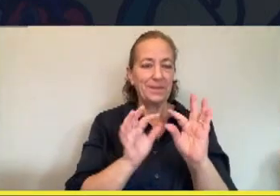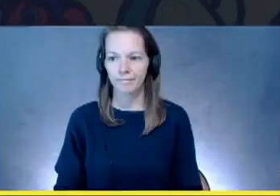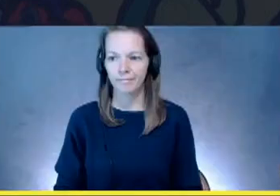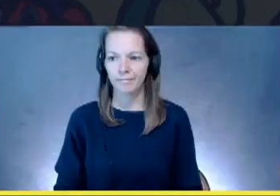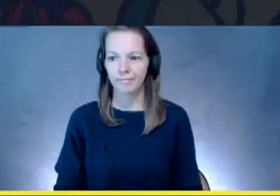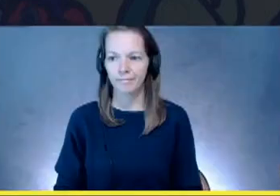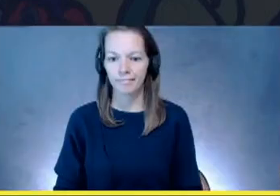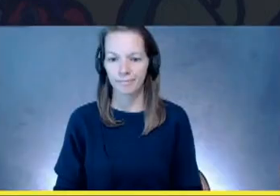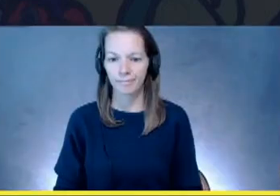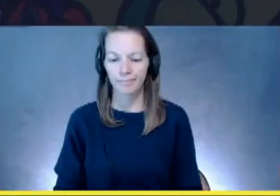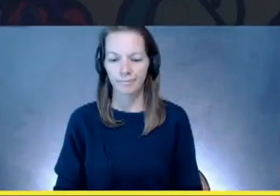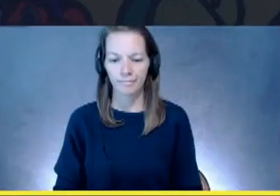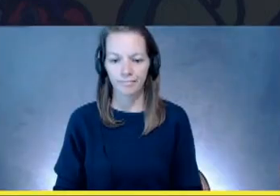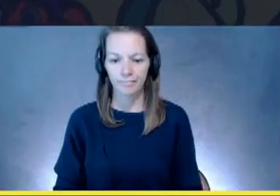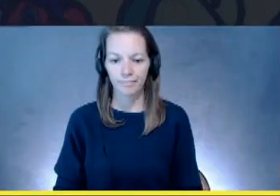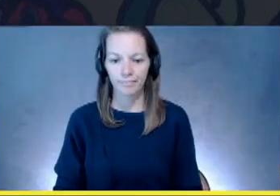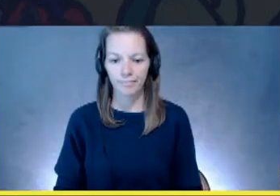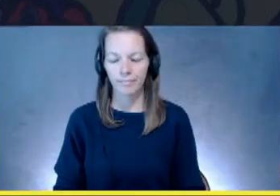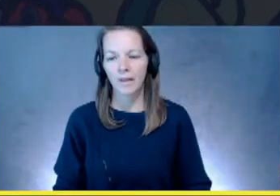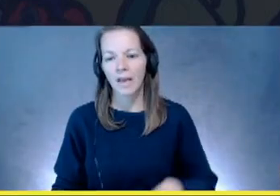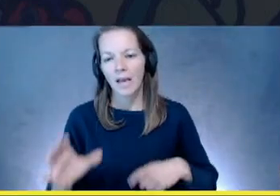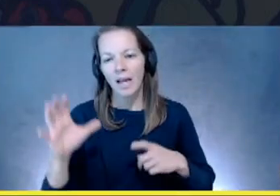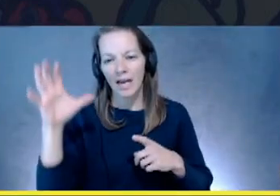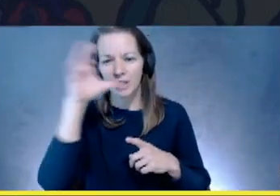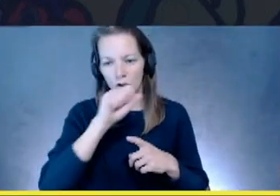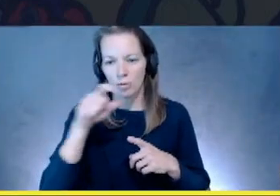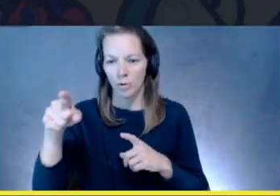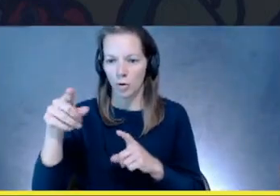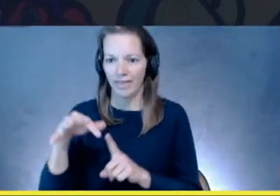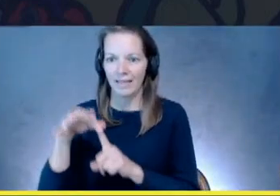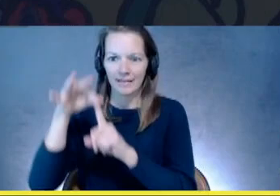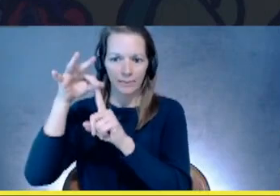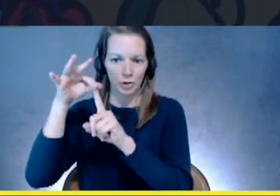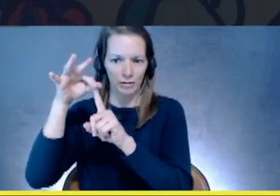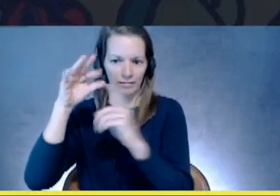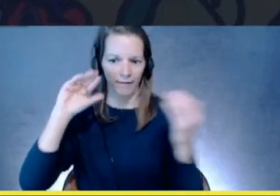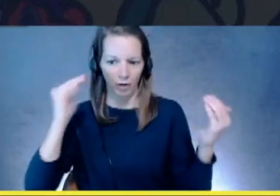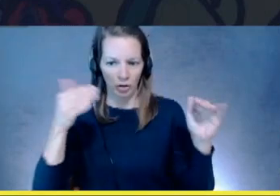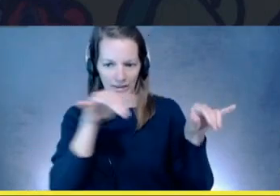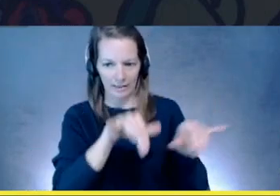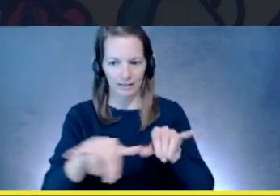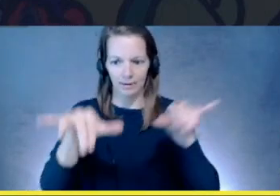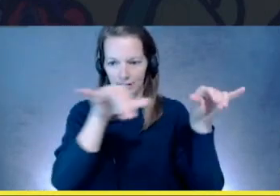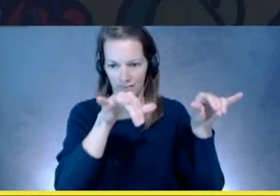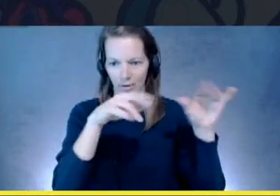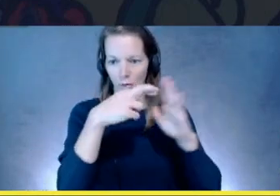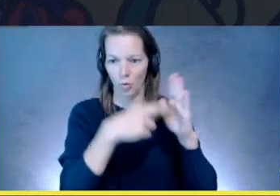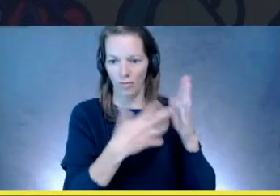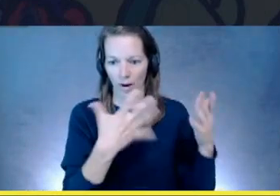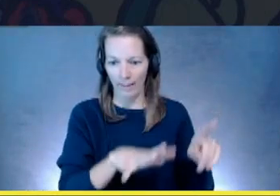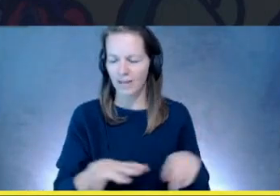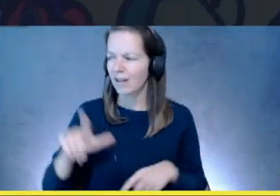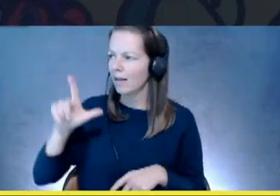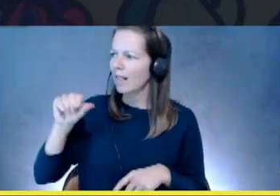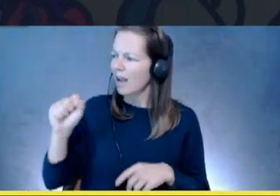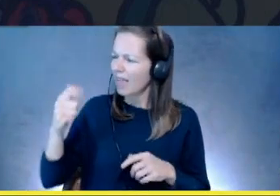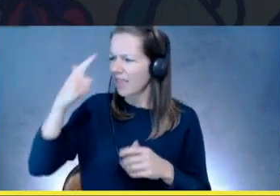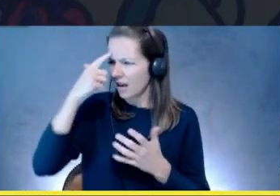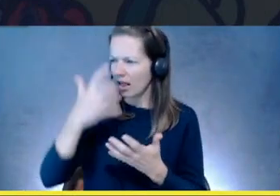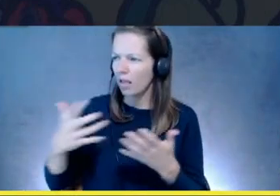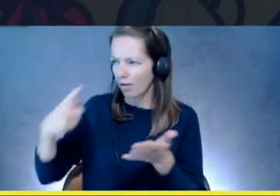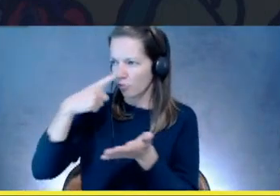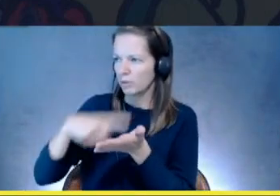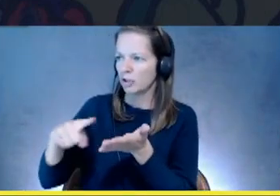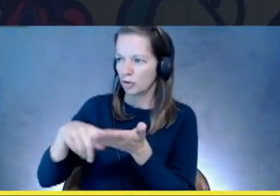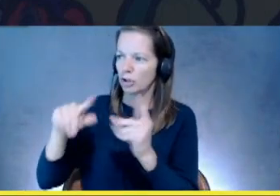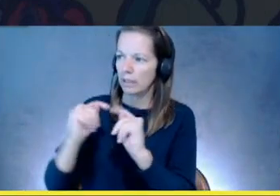you're the exception and not the rule, as we've heard from a lot of people here today. So I think a lot of research teams are including